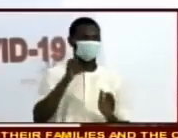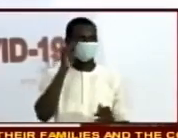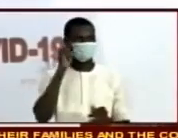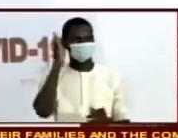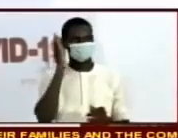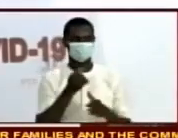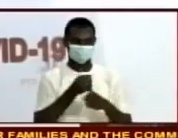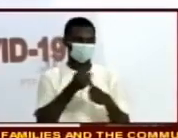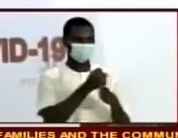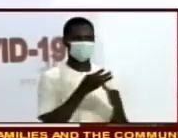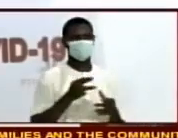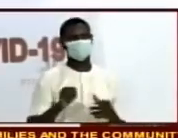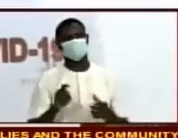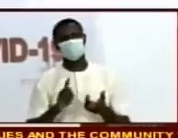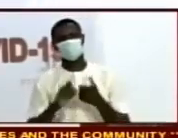out,